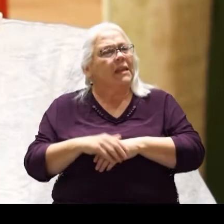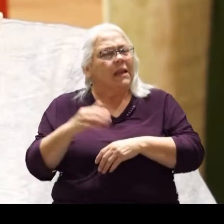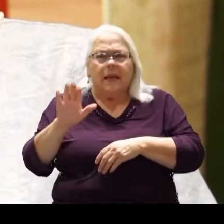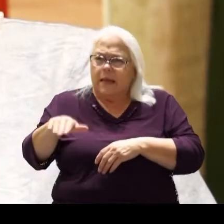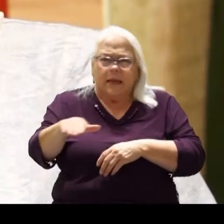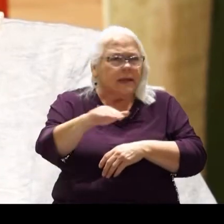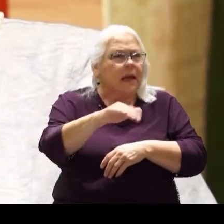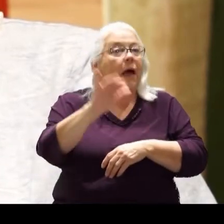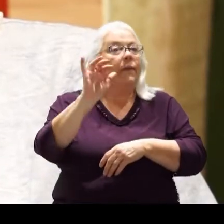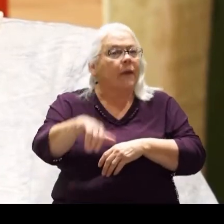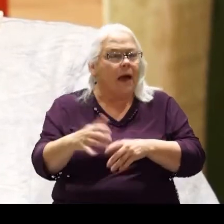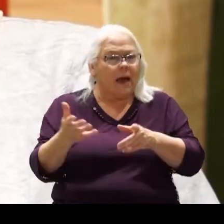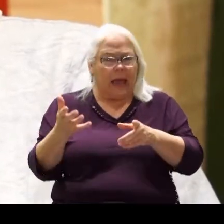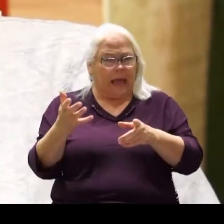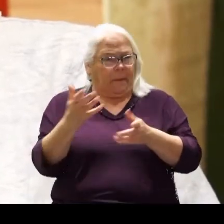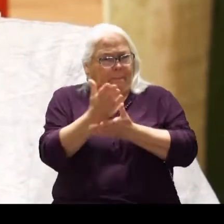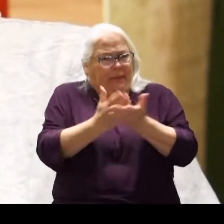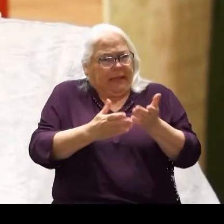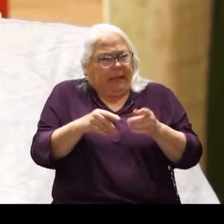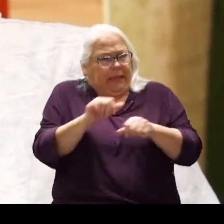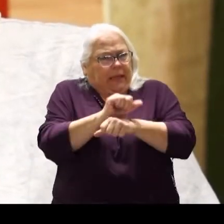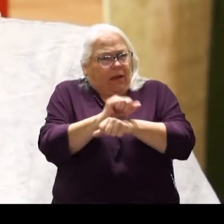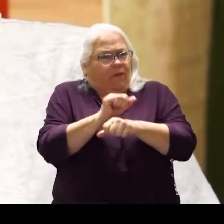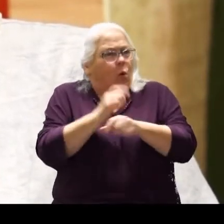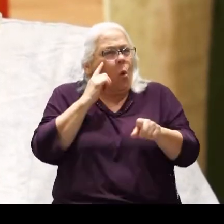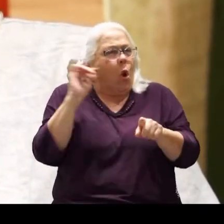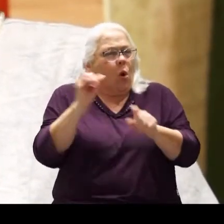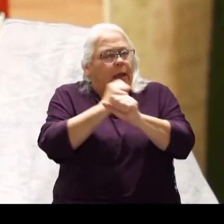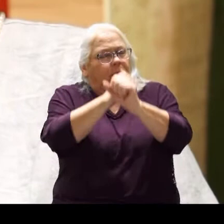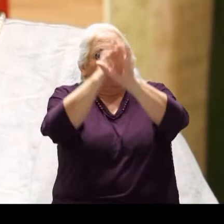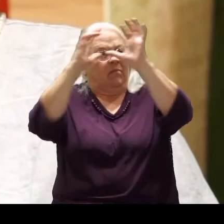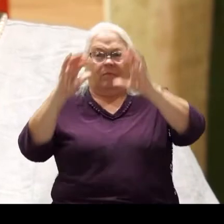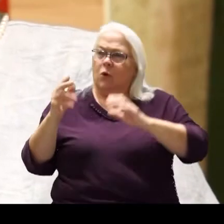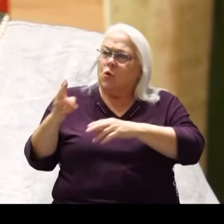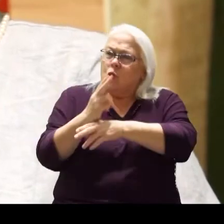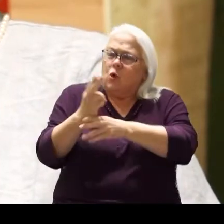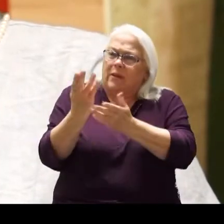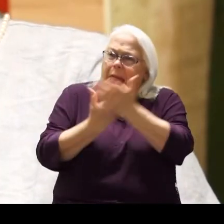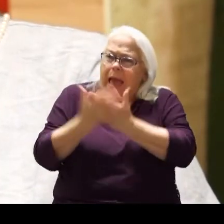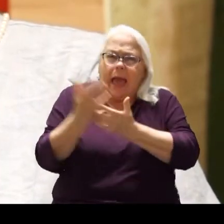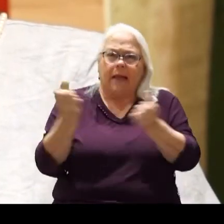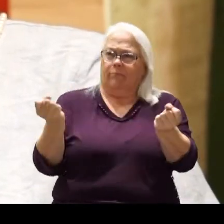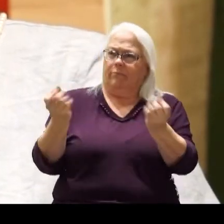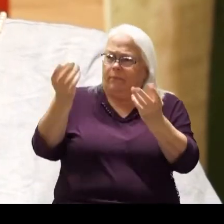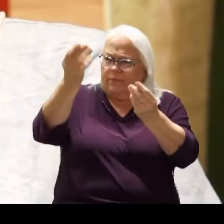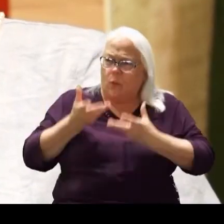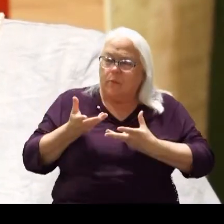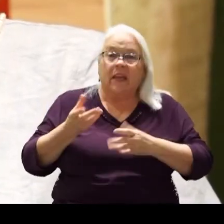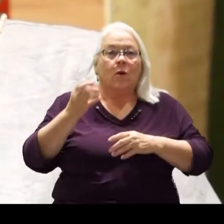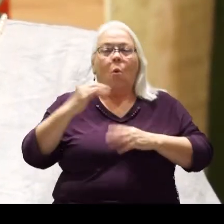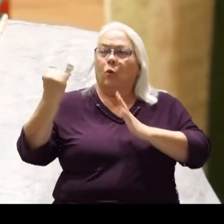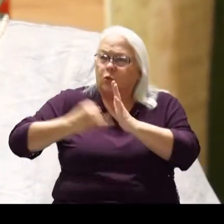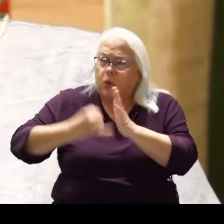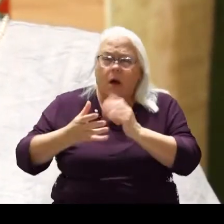beautiful piece of work. I'd ask them to demonstrate how they thought this piece of work would look like by